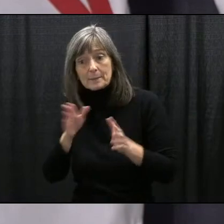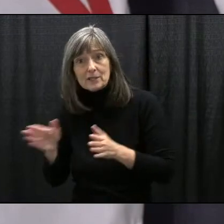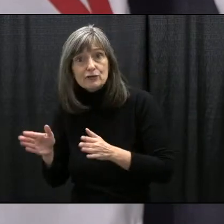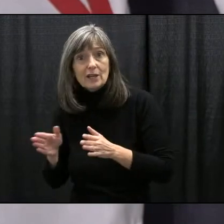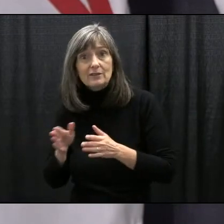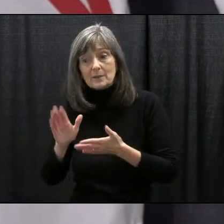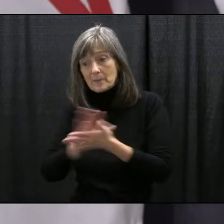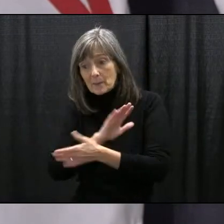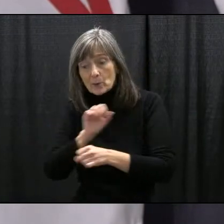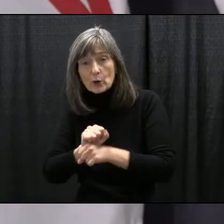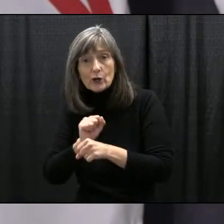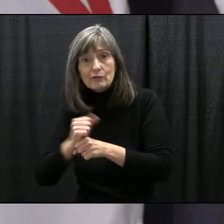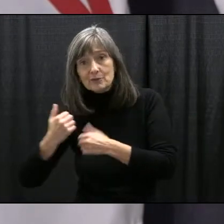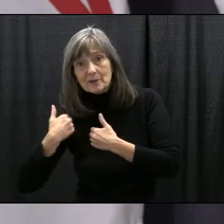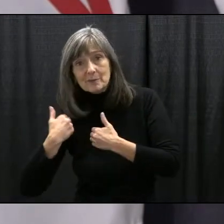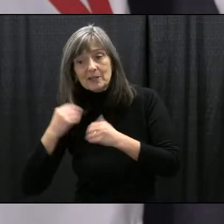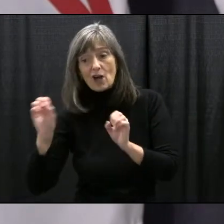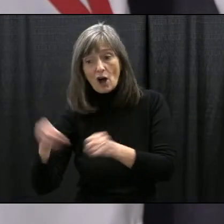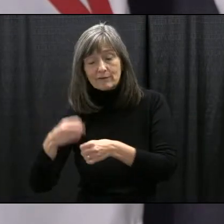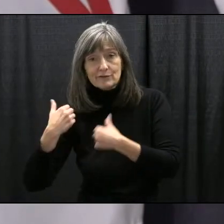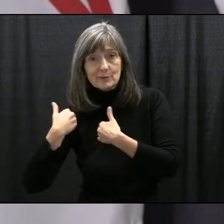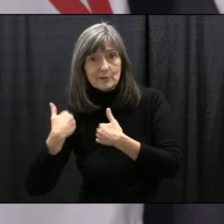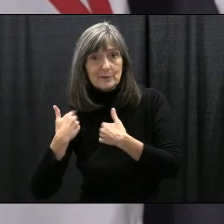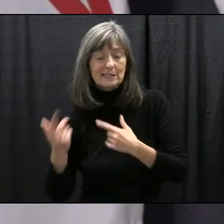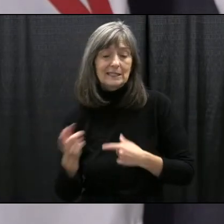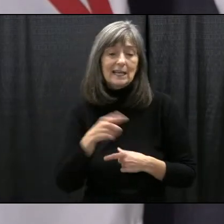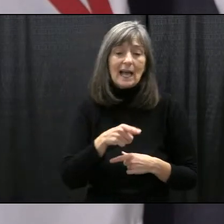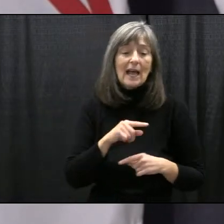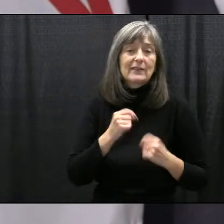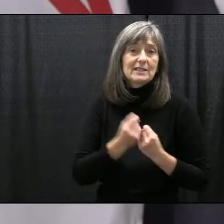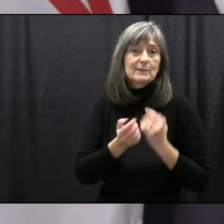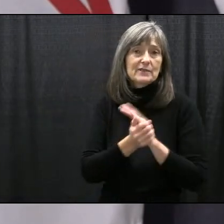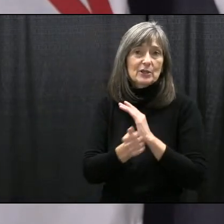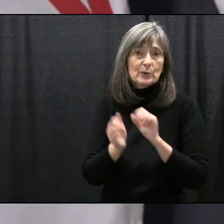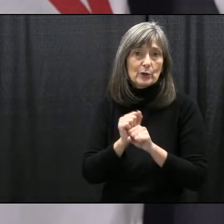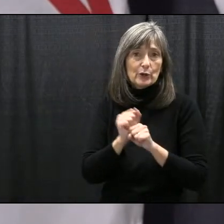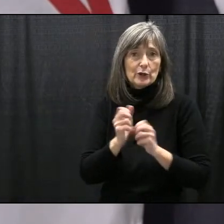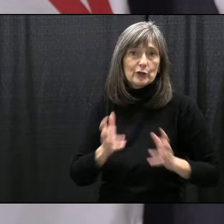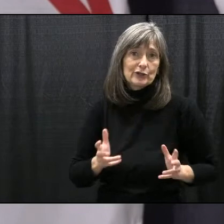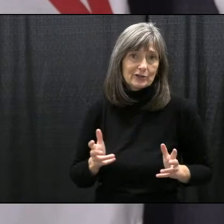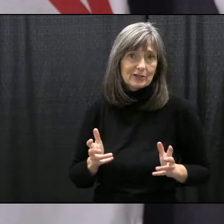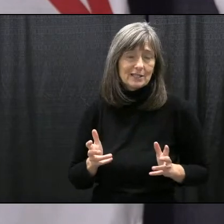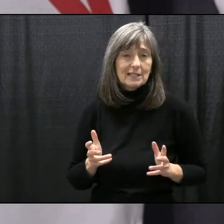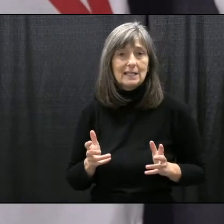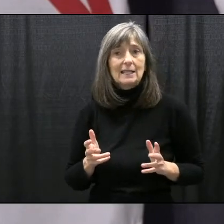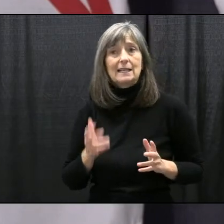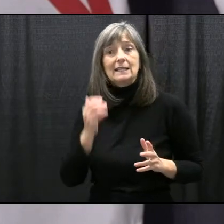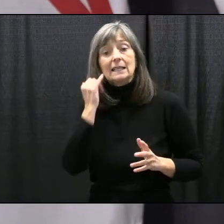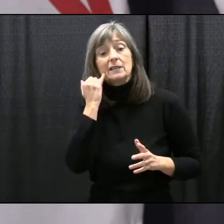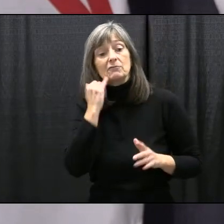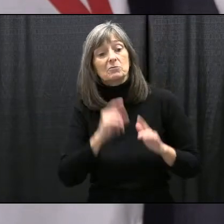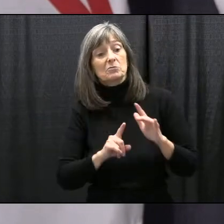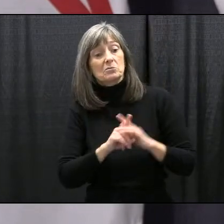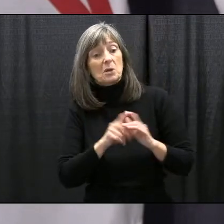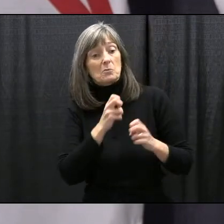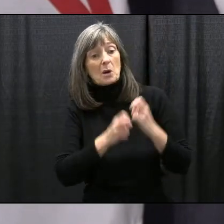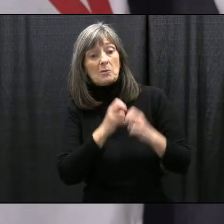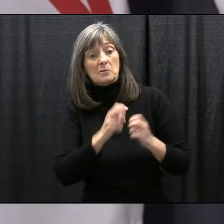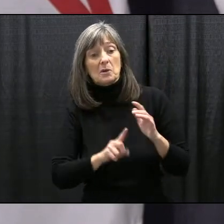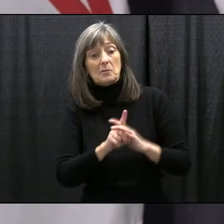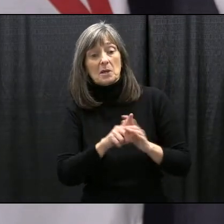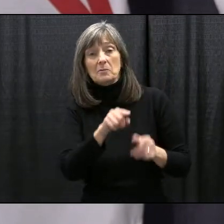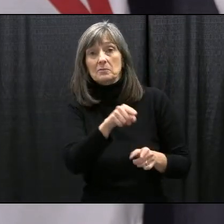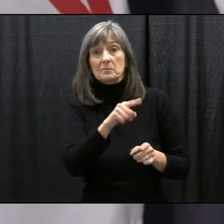you address those in that kind of environment, then, if a specific issue arises in a local community, that could be addressed